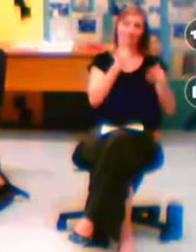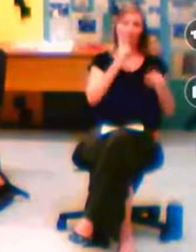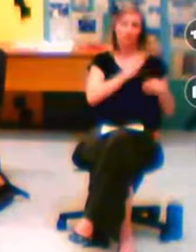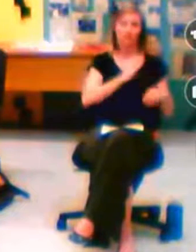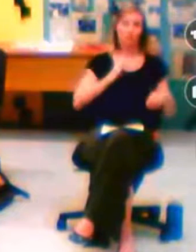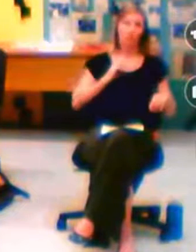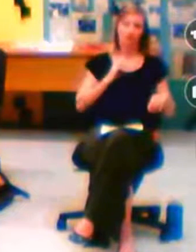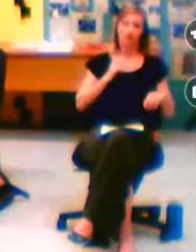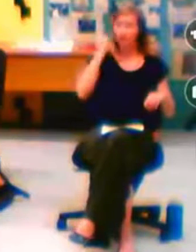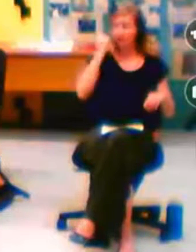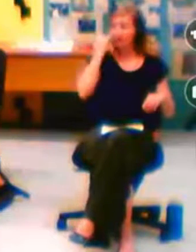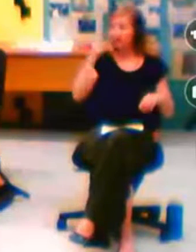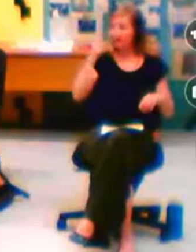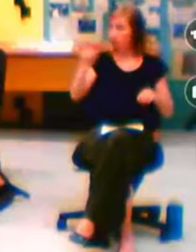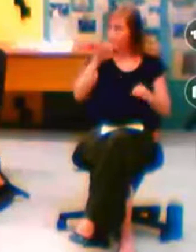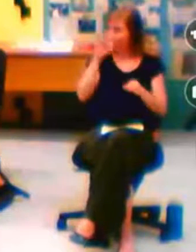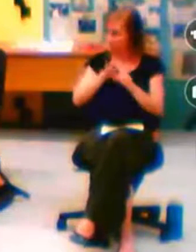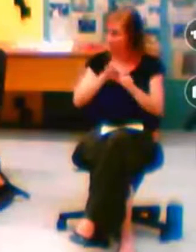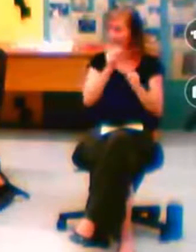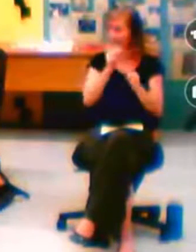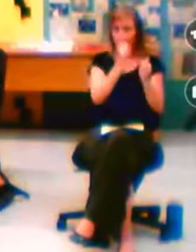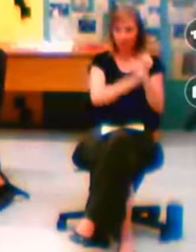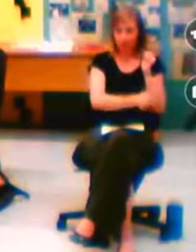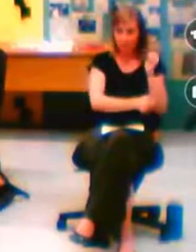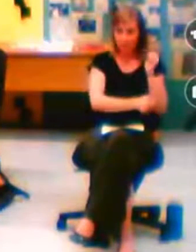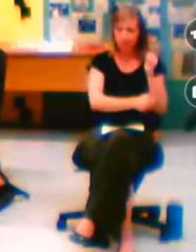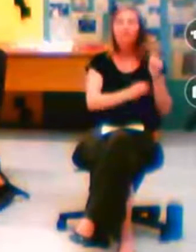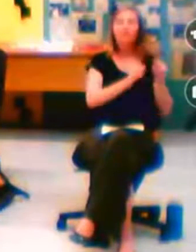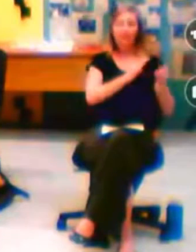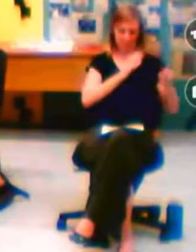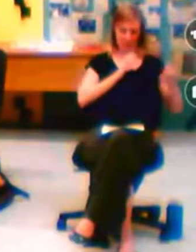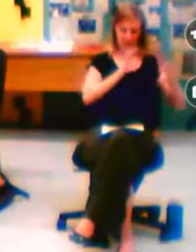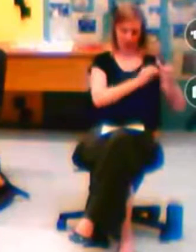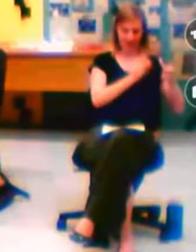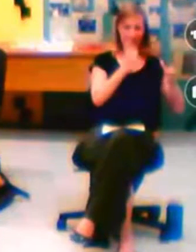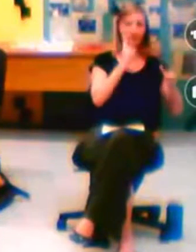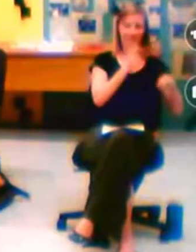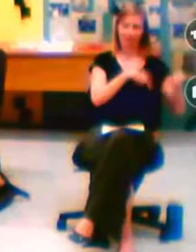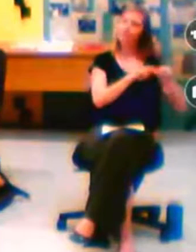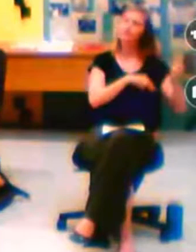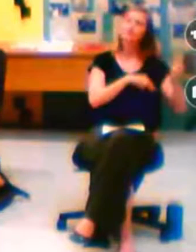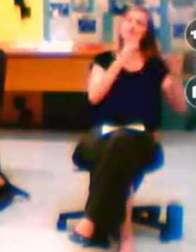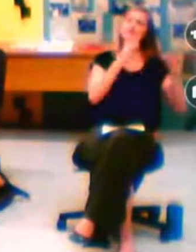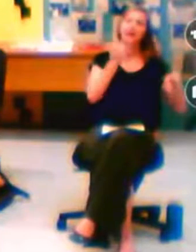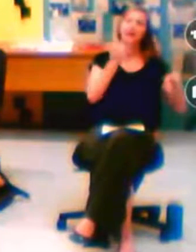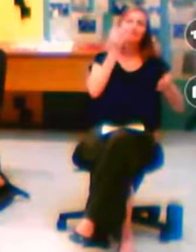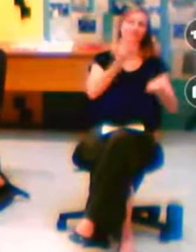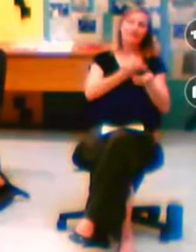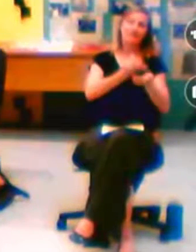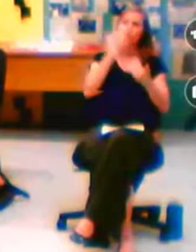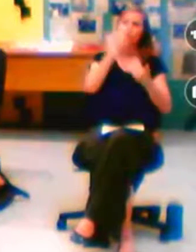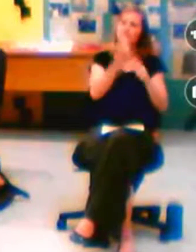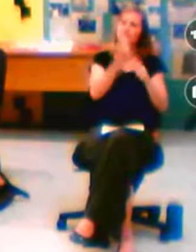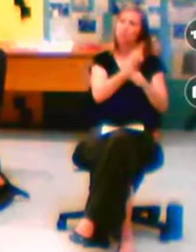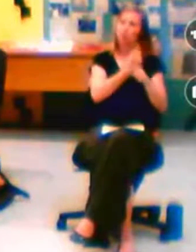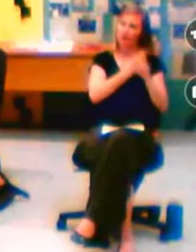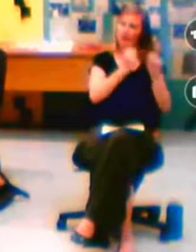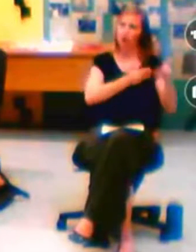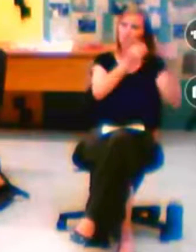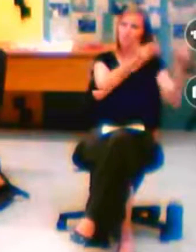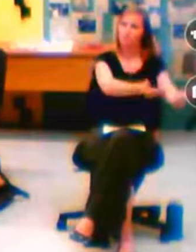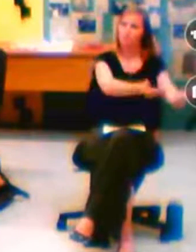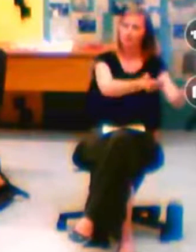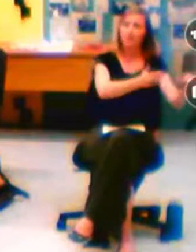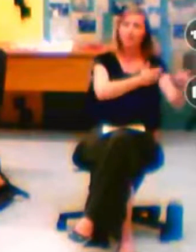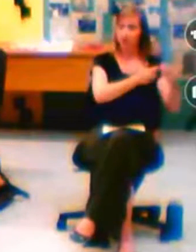says is that the only entity that has the ability to call off Colorado Care is this board. And that's, so if you vote